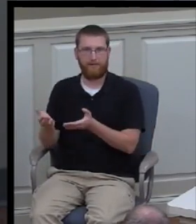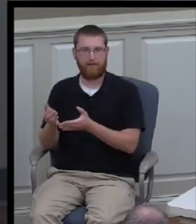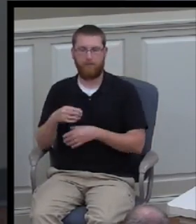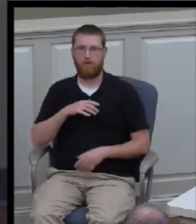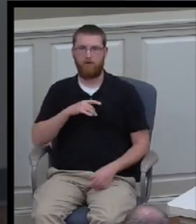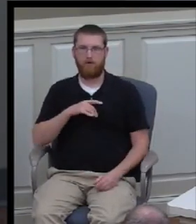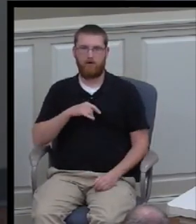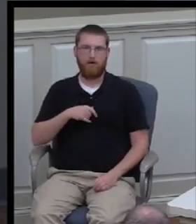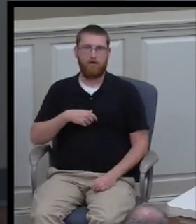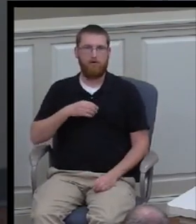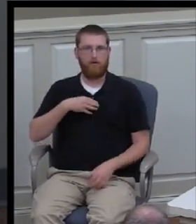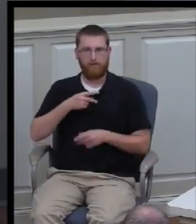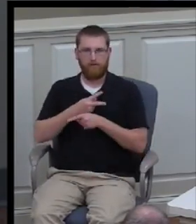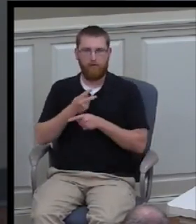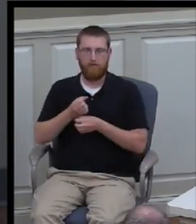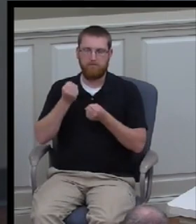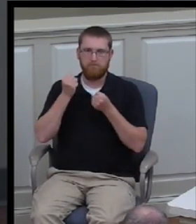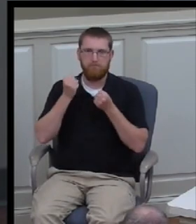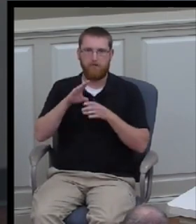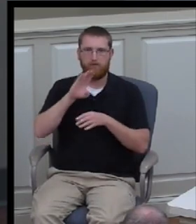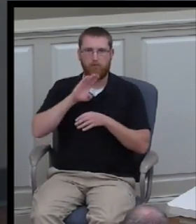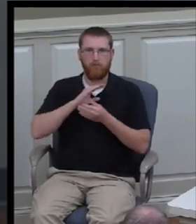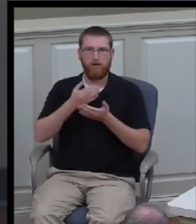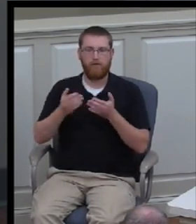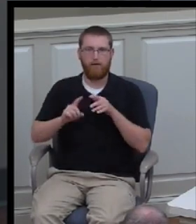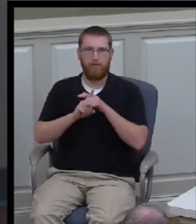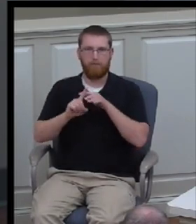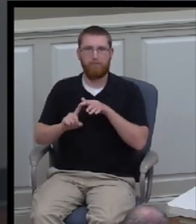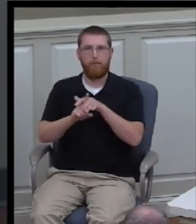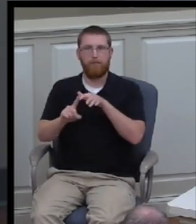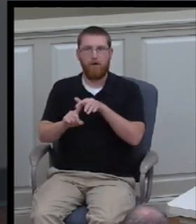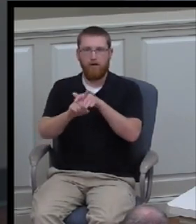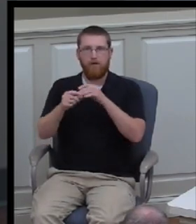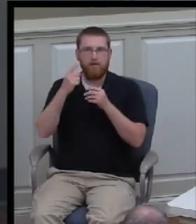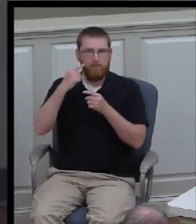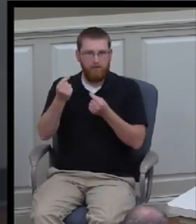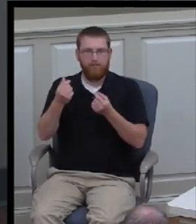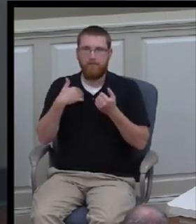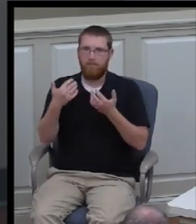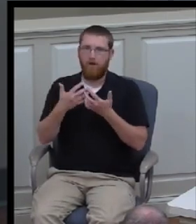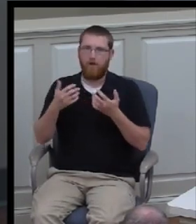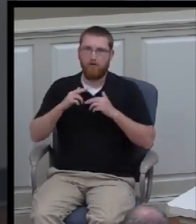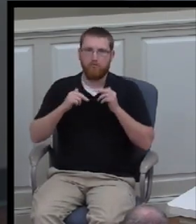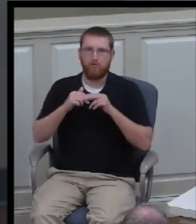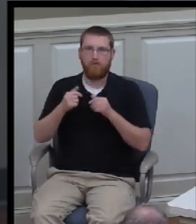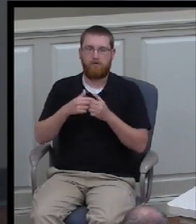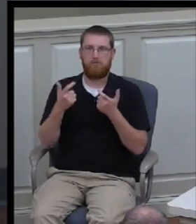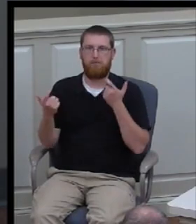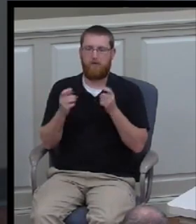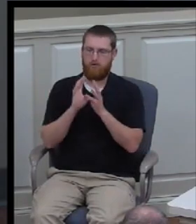to troubleshoot through a lot of difficulties that have arisen just because of having to do a lot of construction in a very